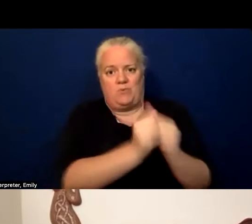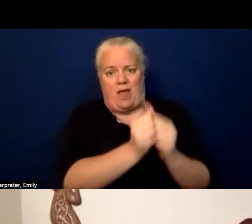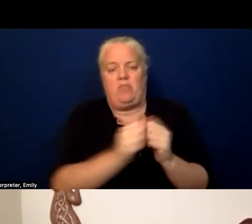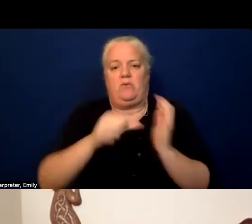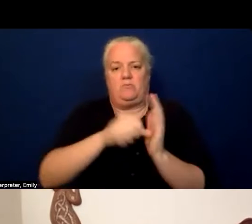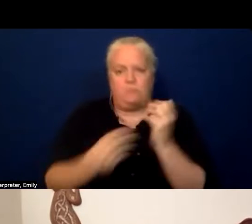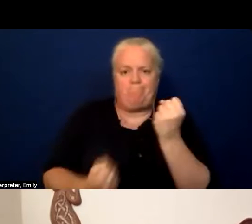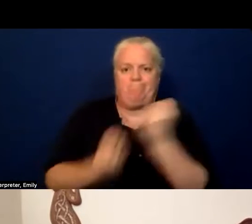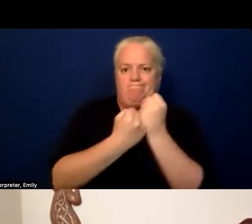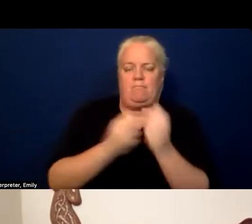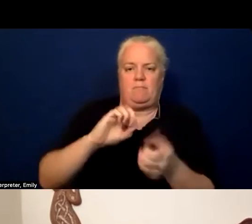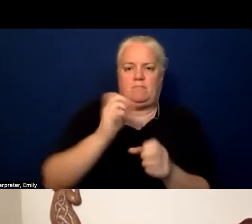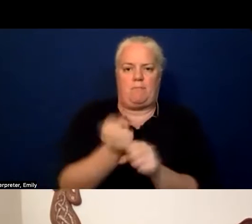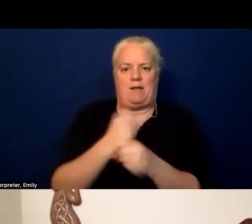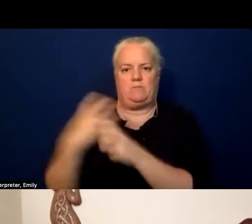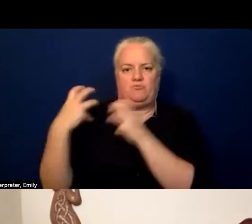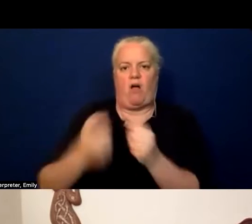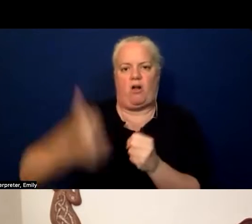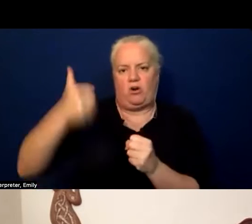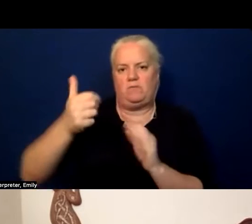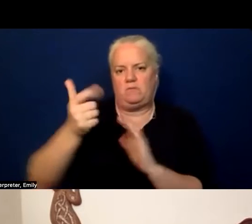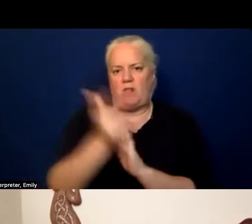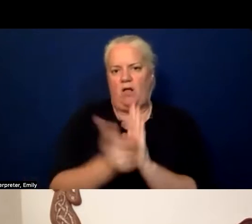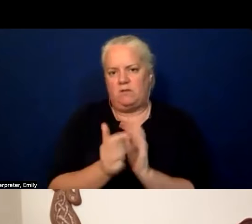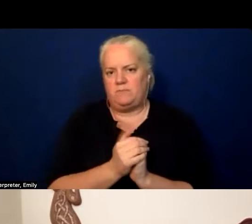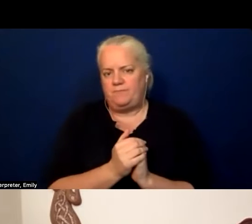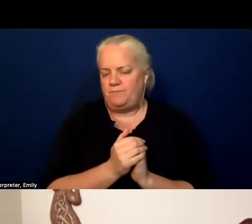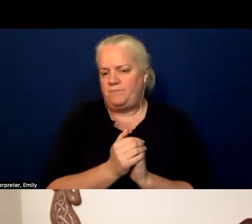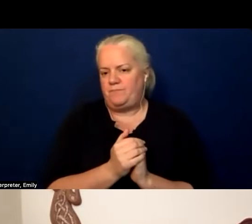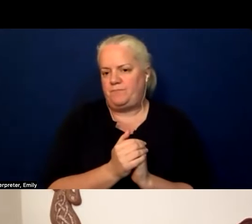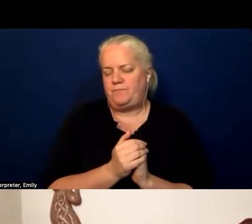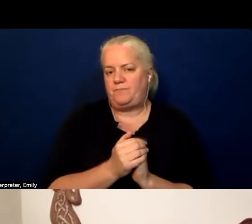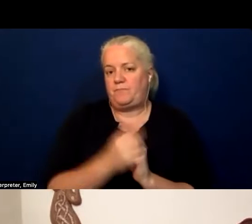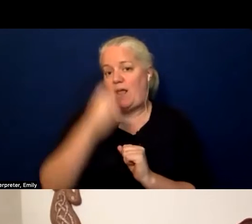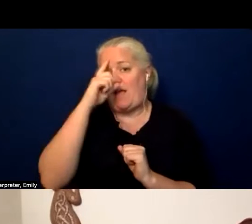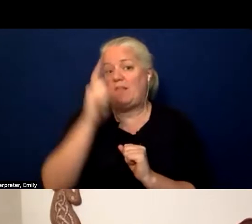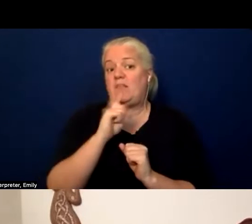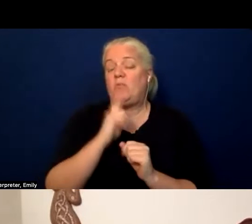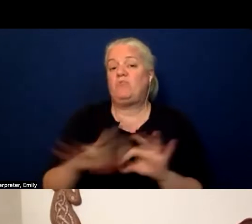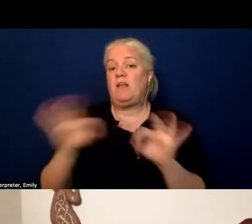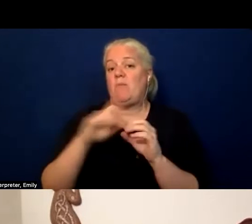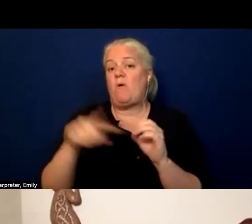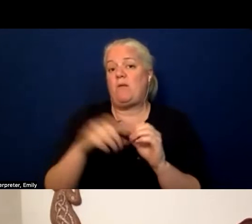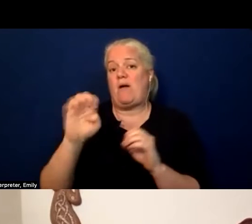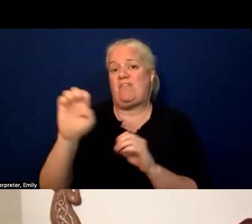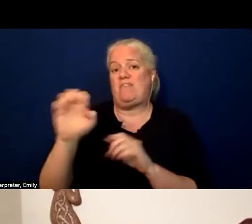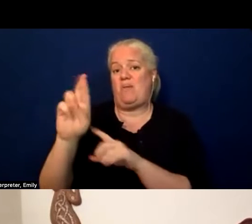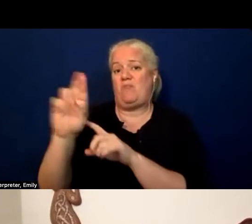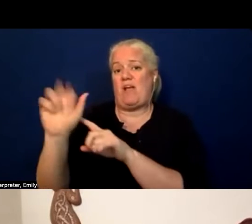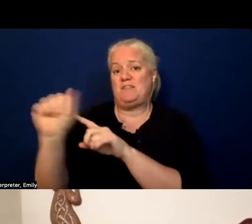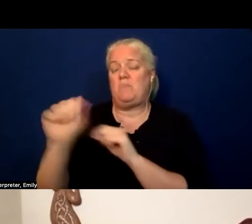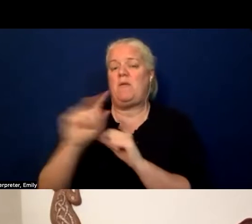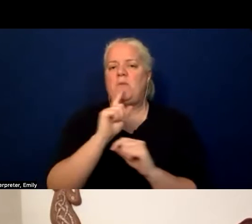what's even very salient about the Environmental Rights Amendment is that it's a proactive tool,